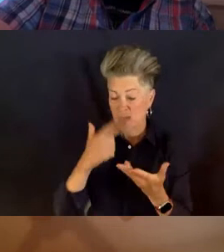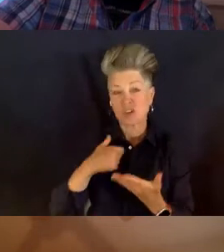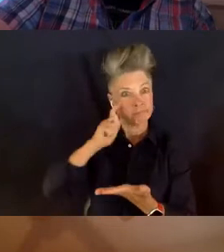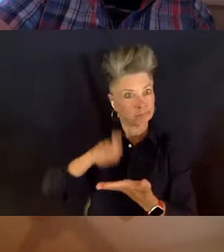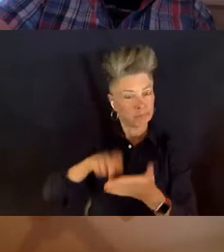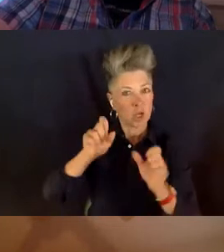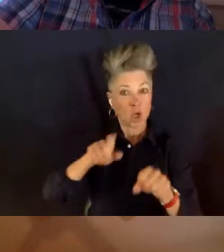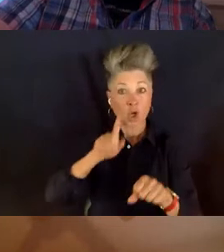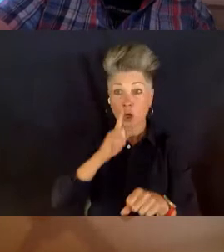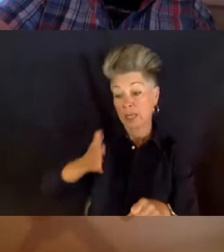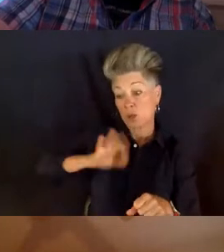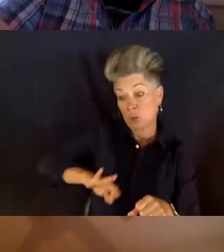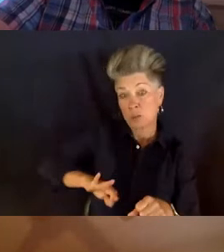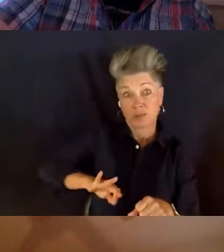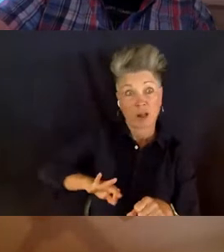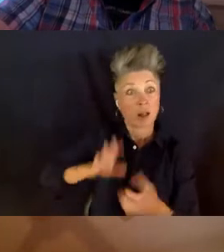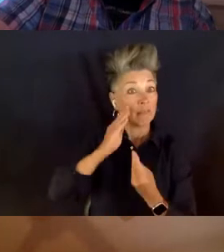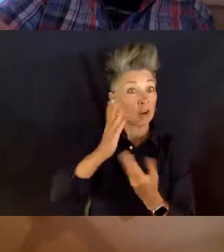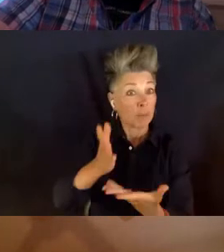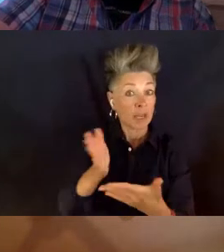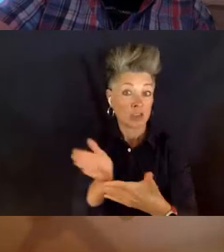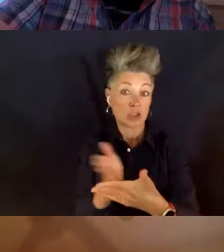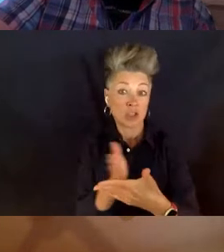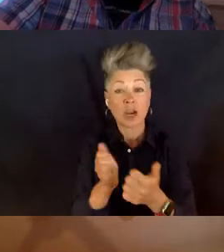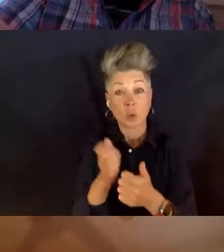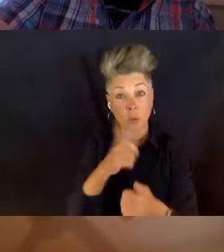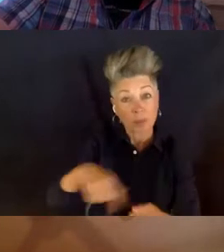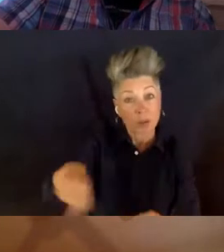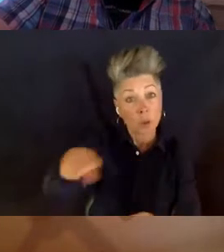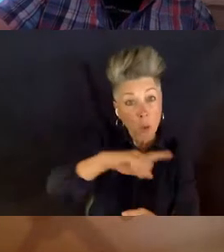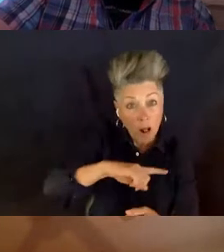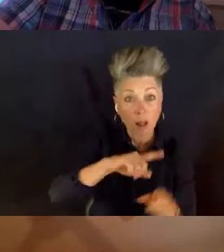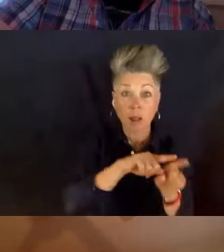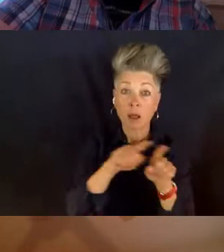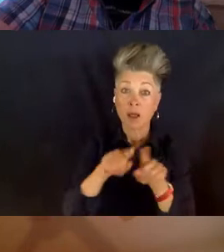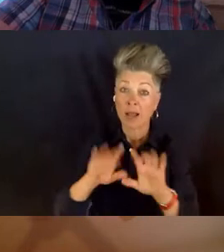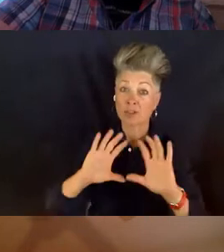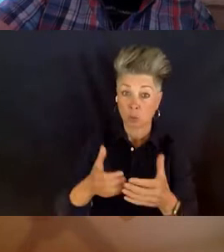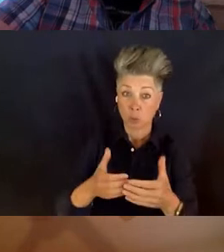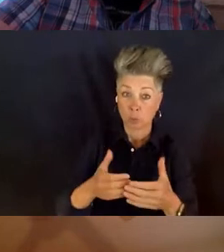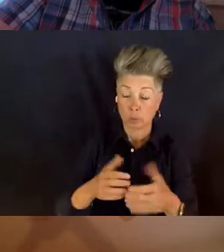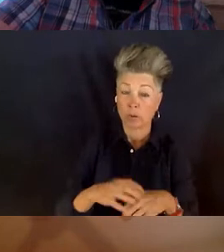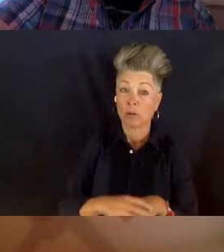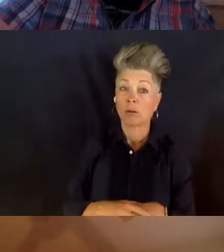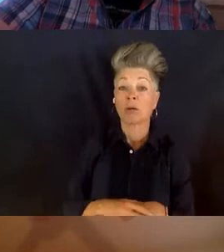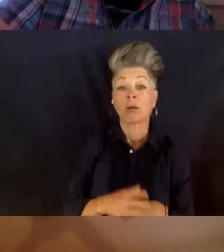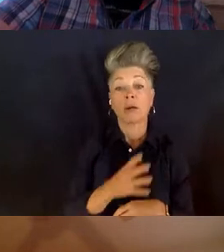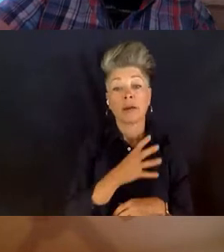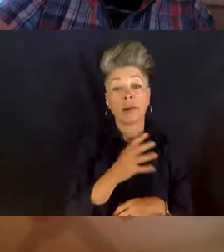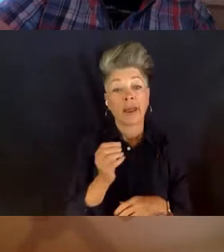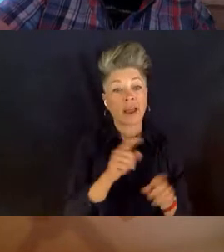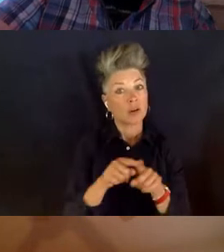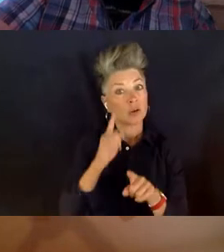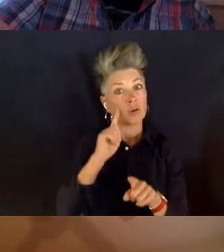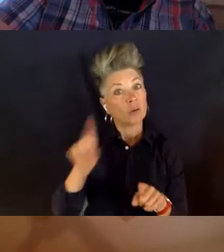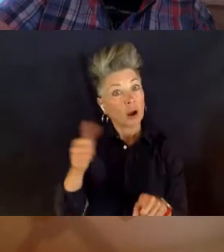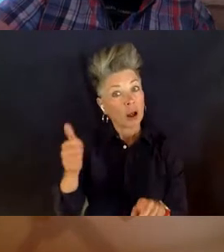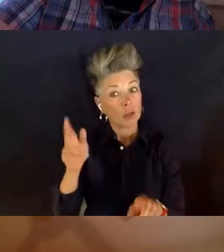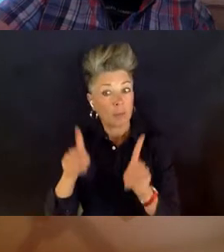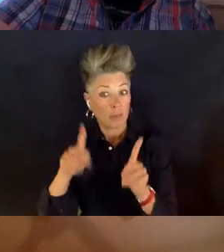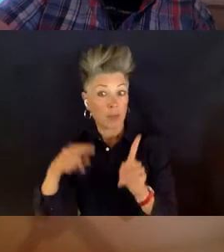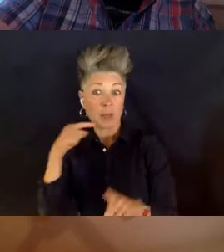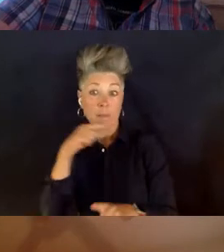useful to be able to share this with you guys as a group, and then other individuals in Milwaukee